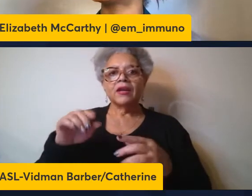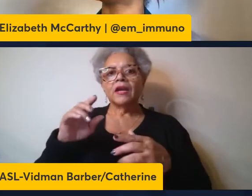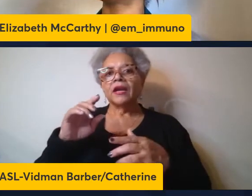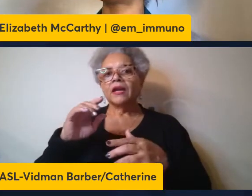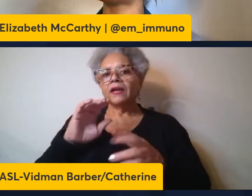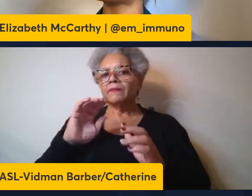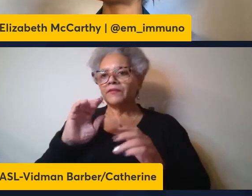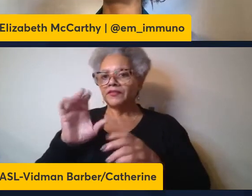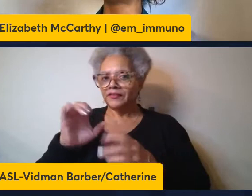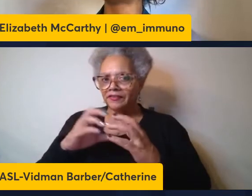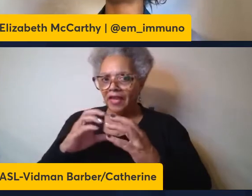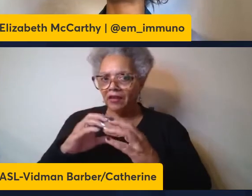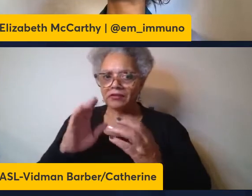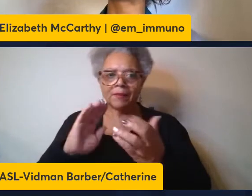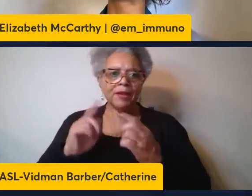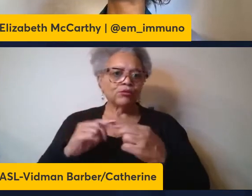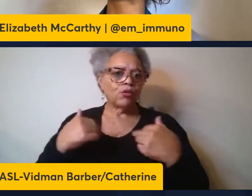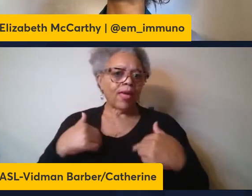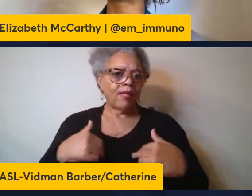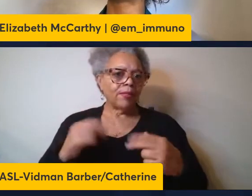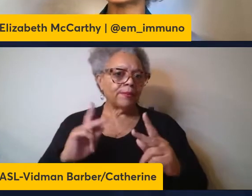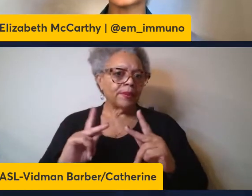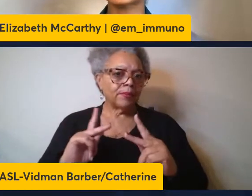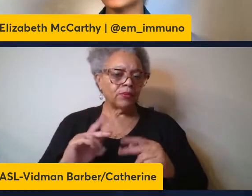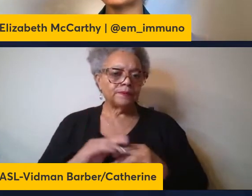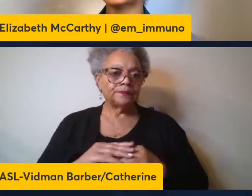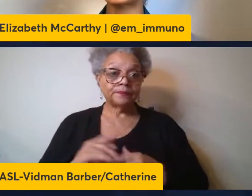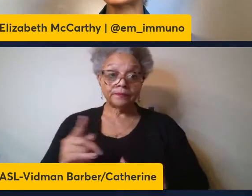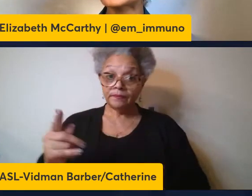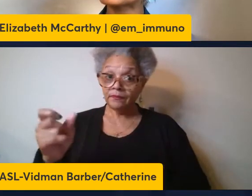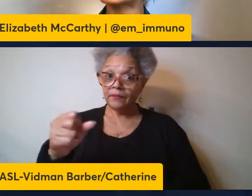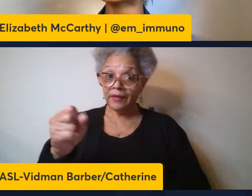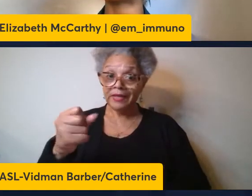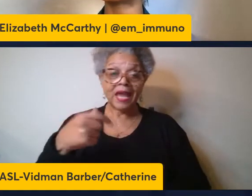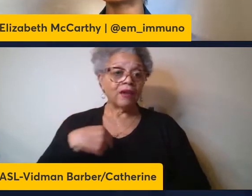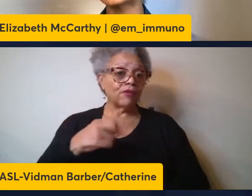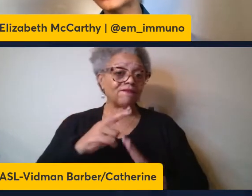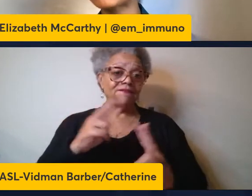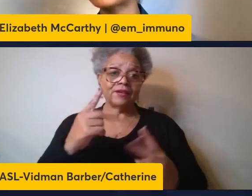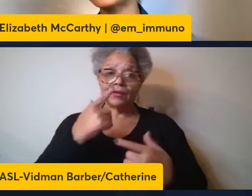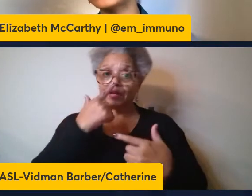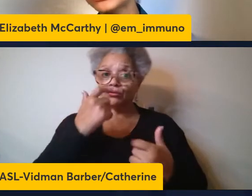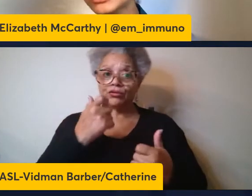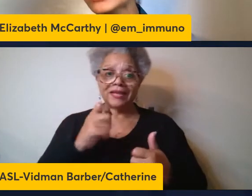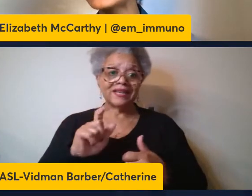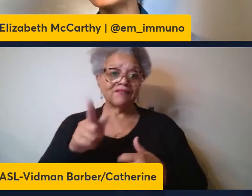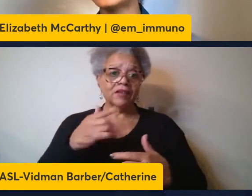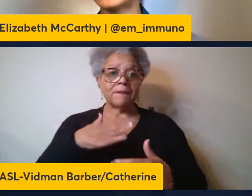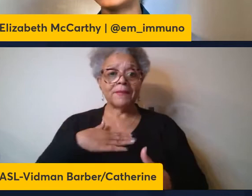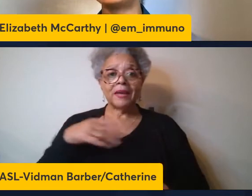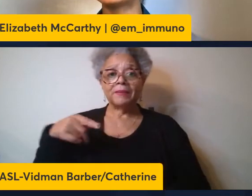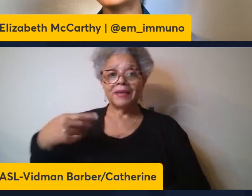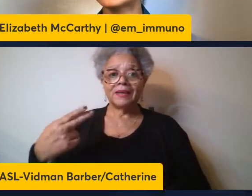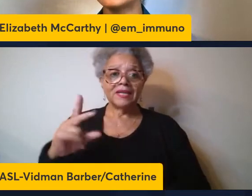healthy people. And yeah, I was just really interested. And then eventually in my